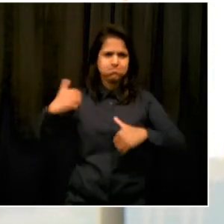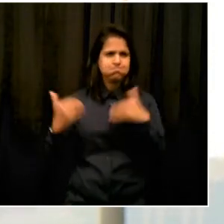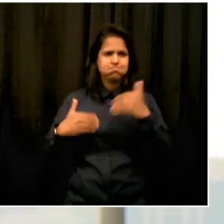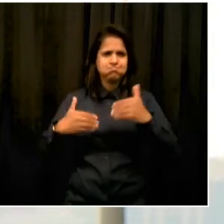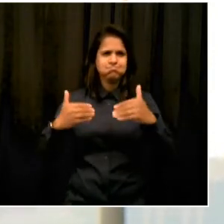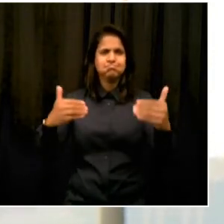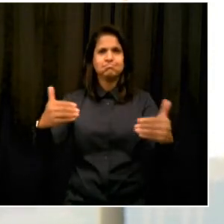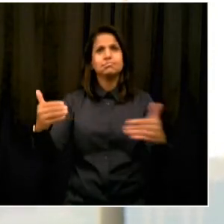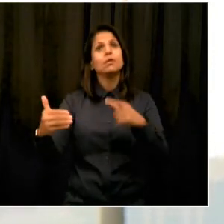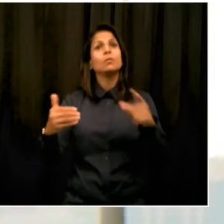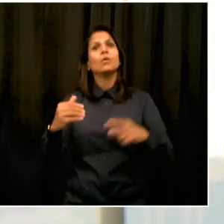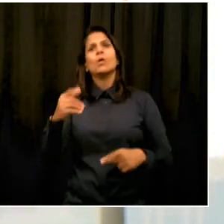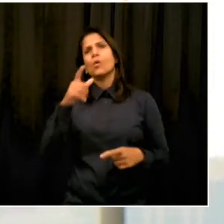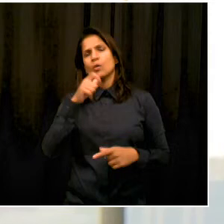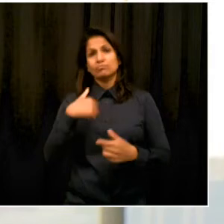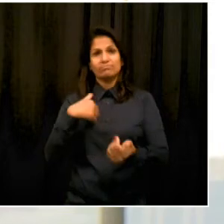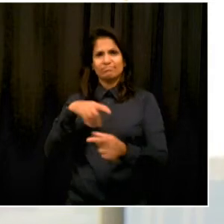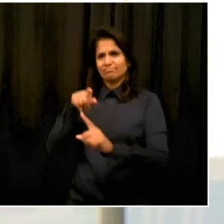couldn't imagine running from the fight.